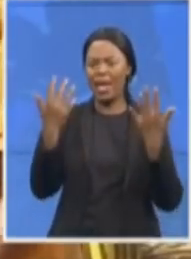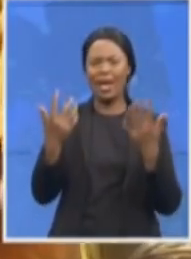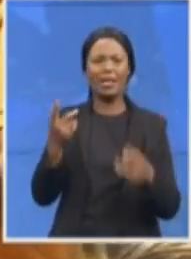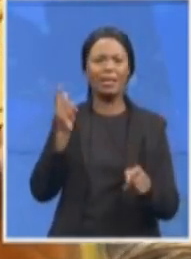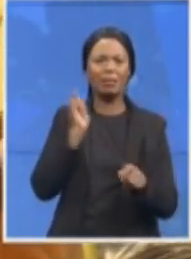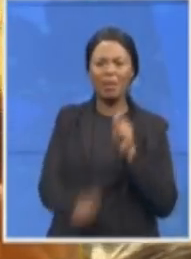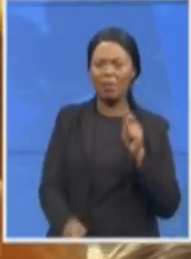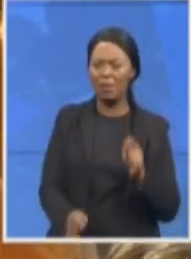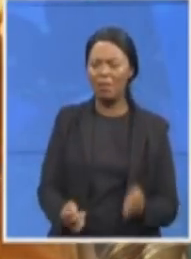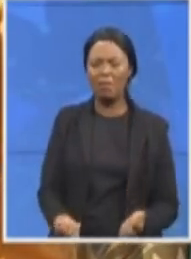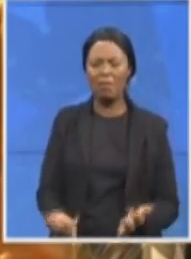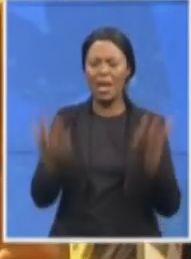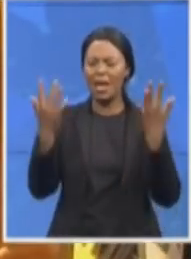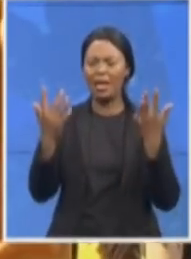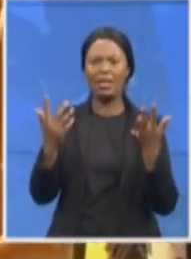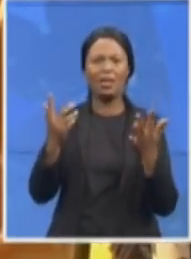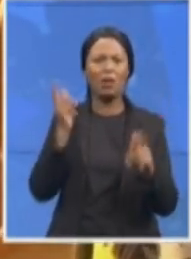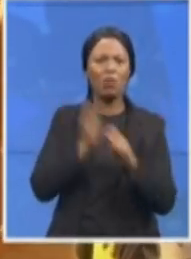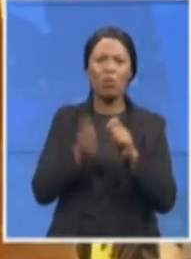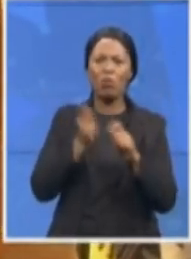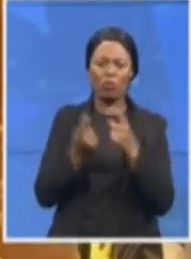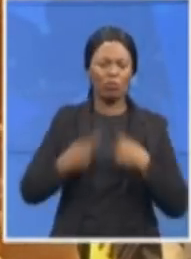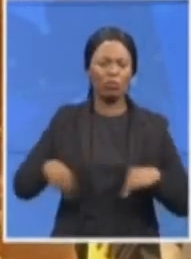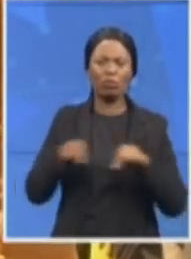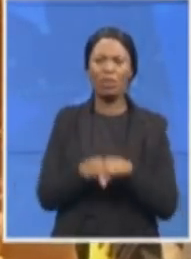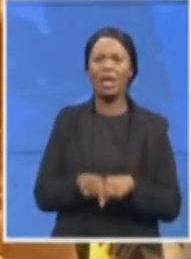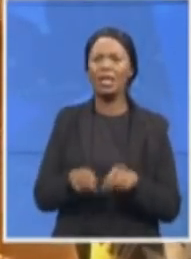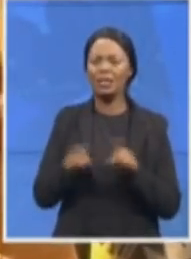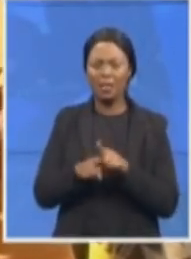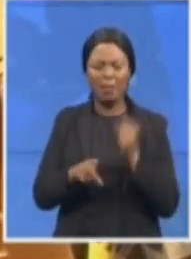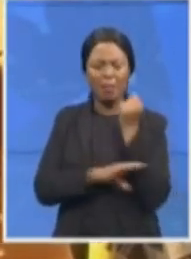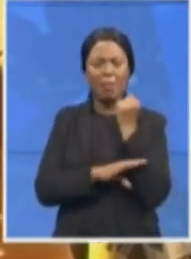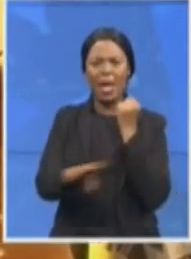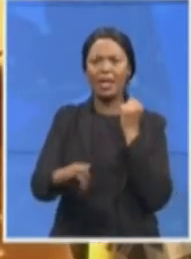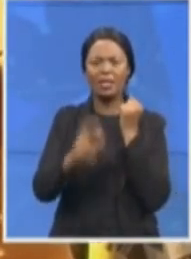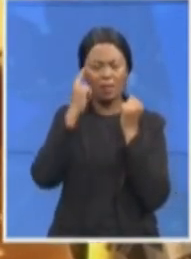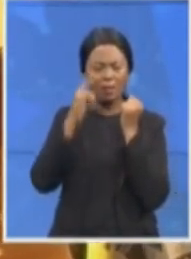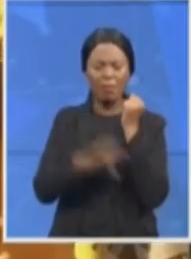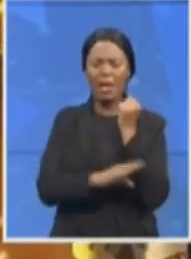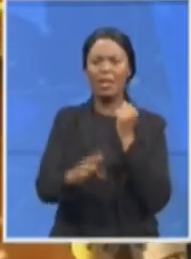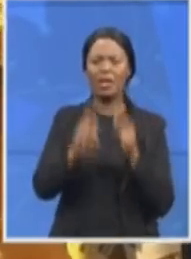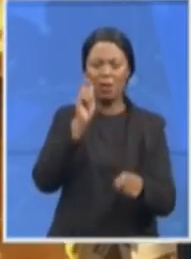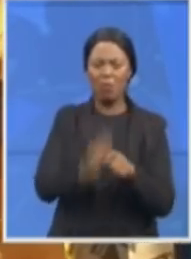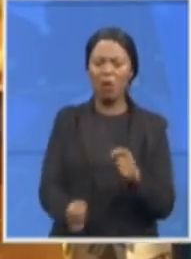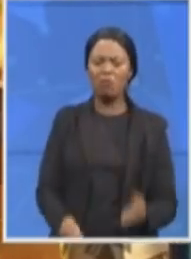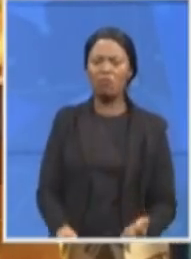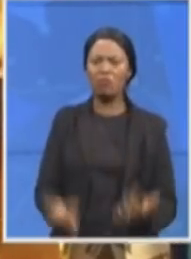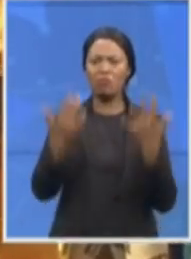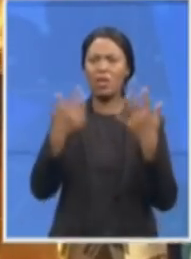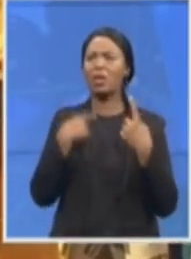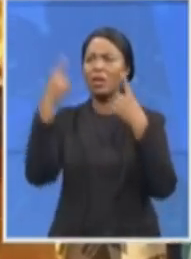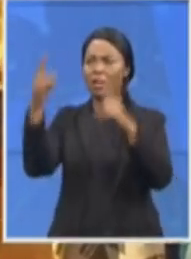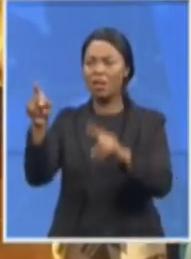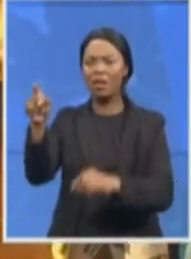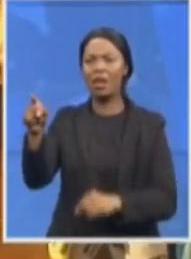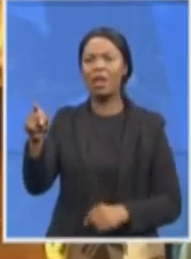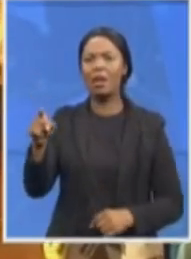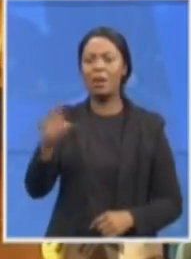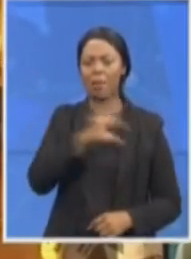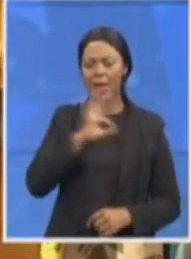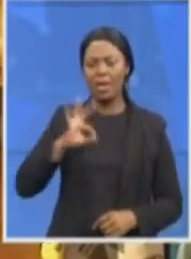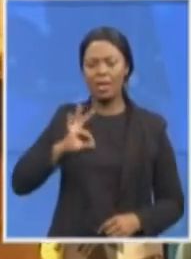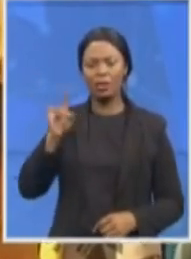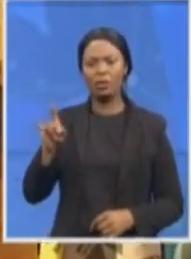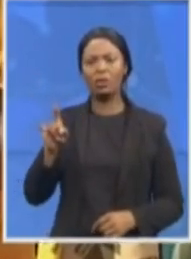So we did go to the mayor's office at Jamestown on the 20th of February. The mayor didn't